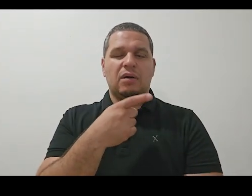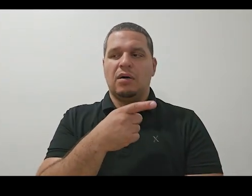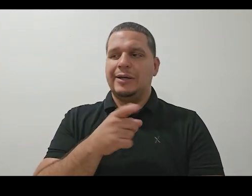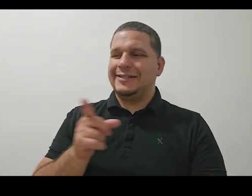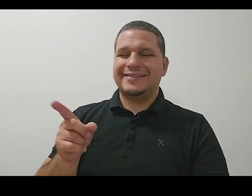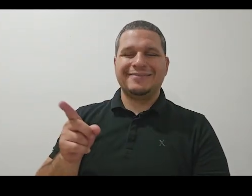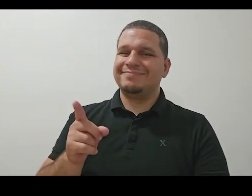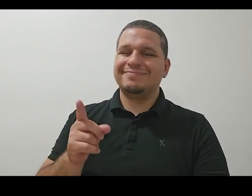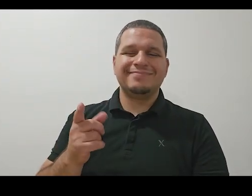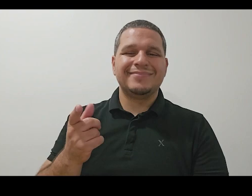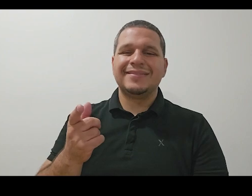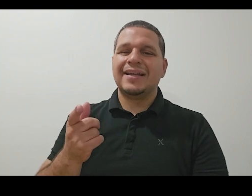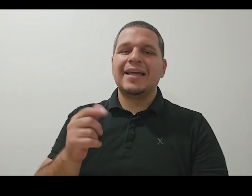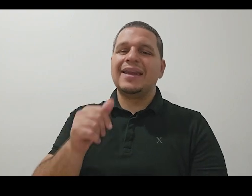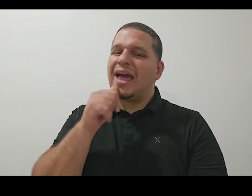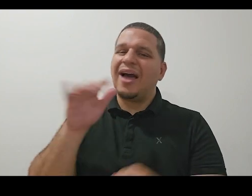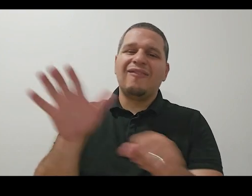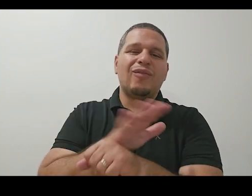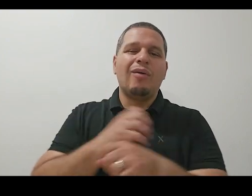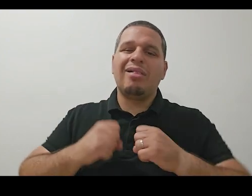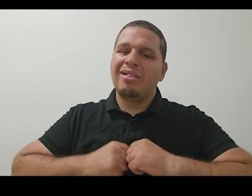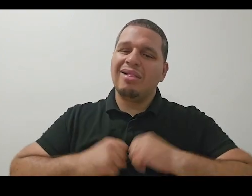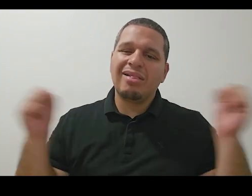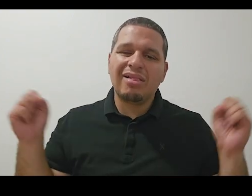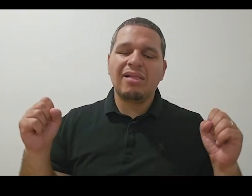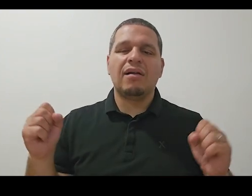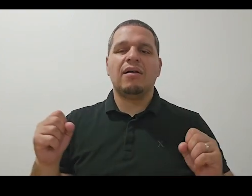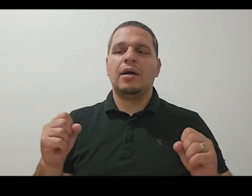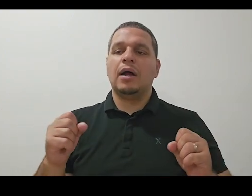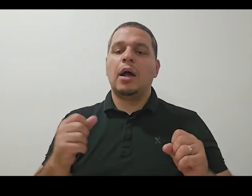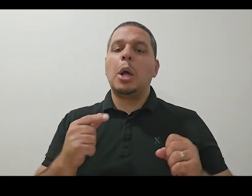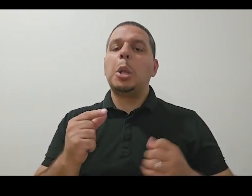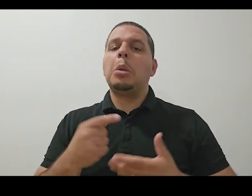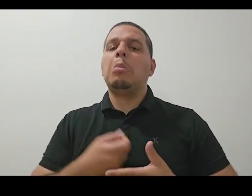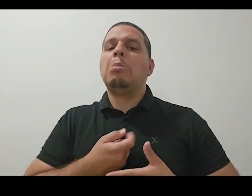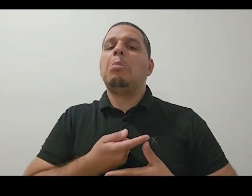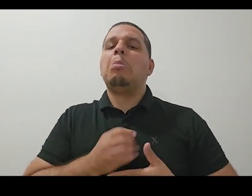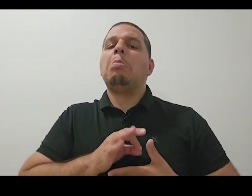holding back. They're giving me bits and pieces, and then they just pull everything back.